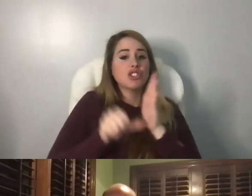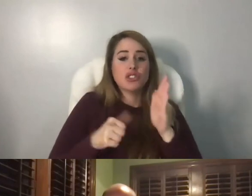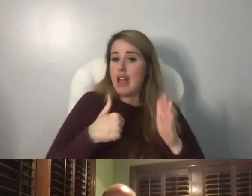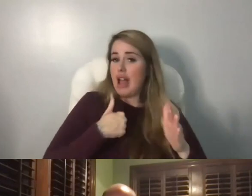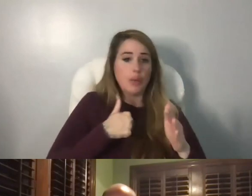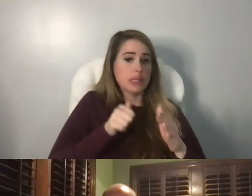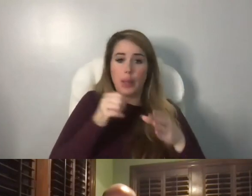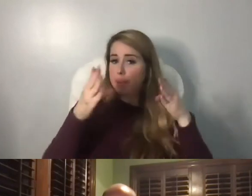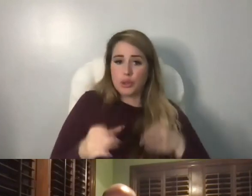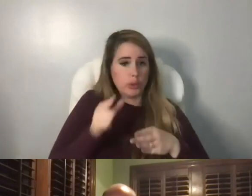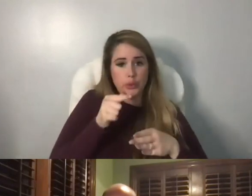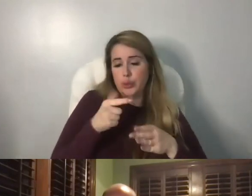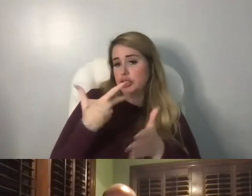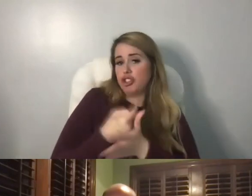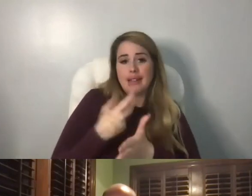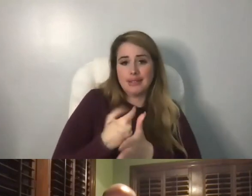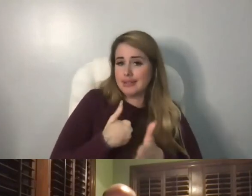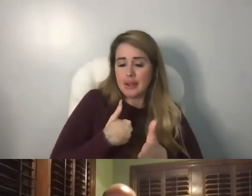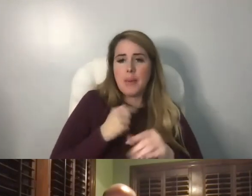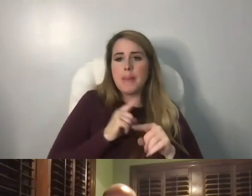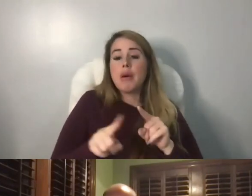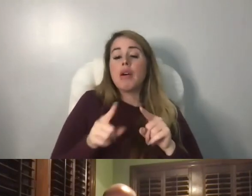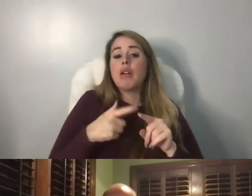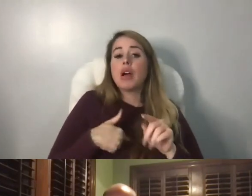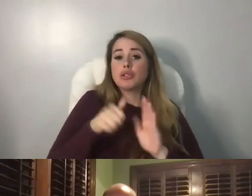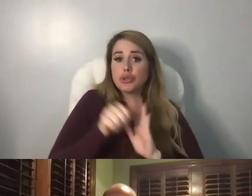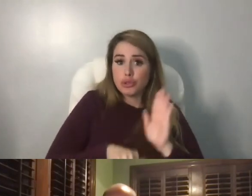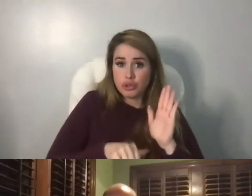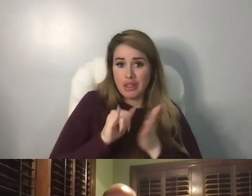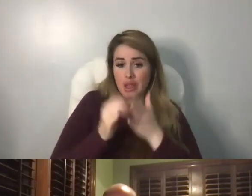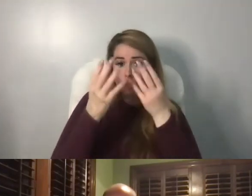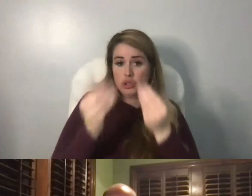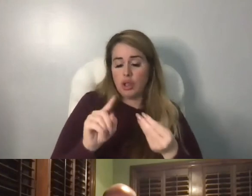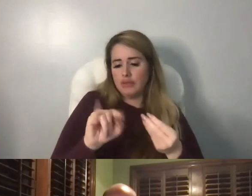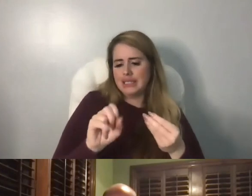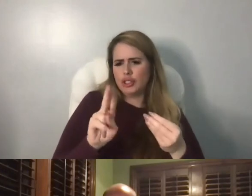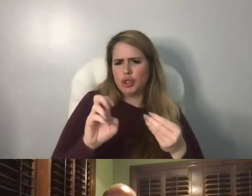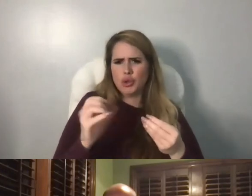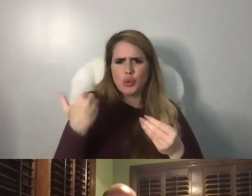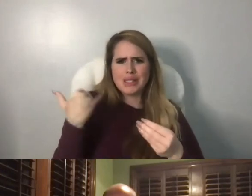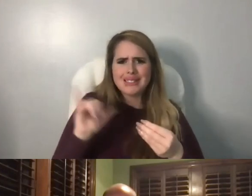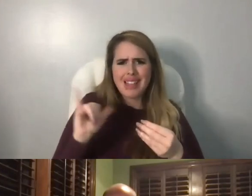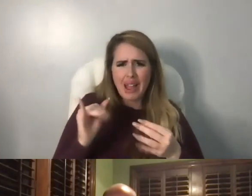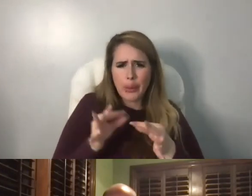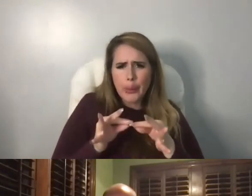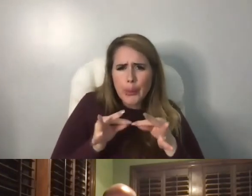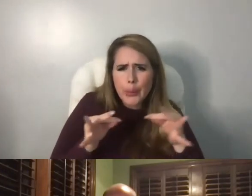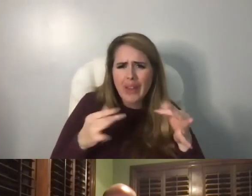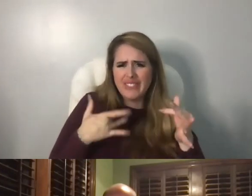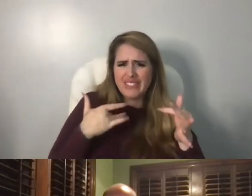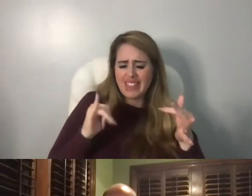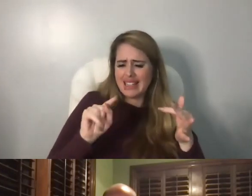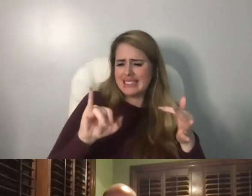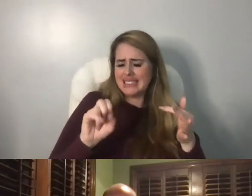would never do 8. When I did the surgery, the soft tissues were like tissue paper. We put a retractor in